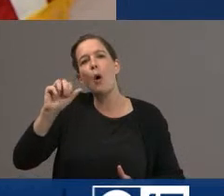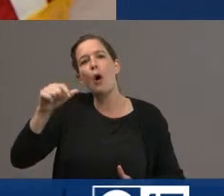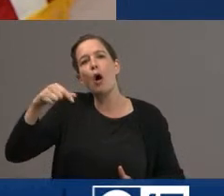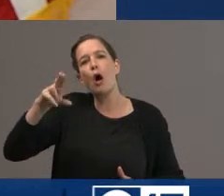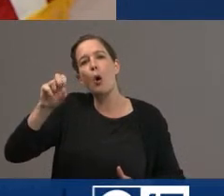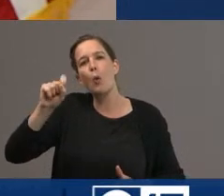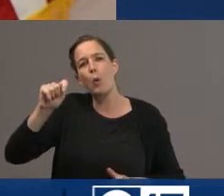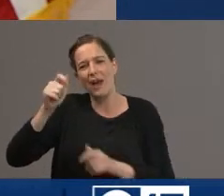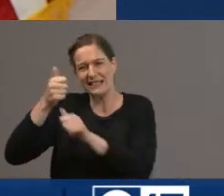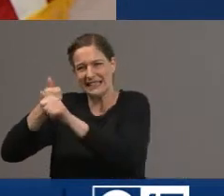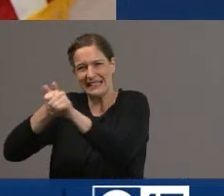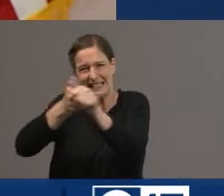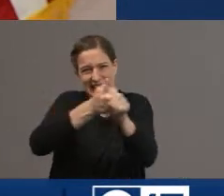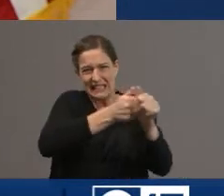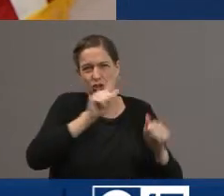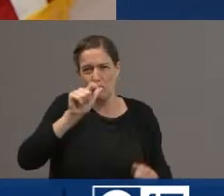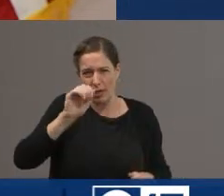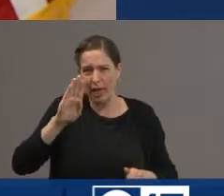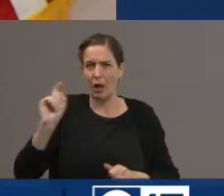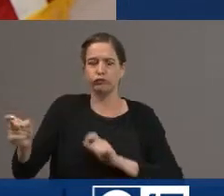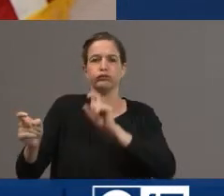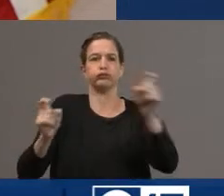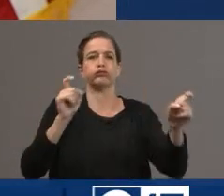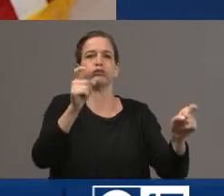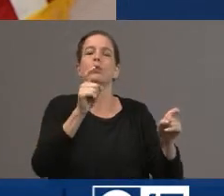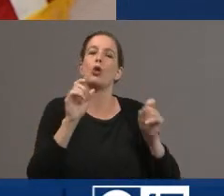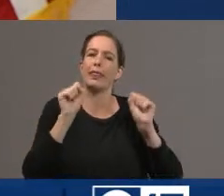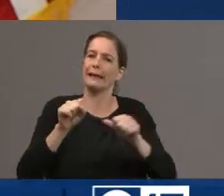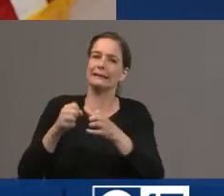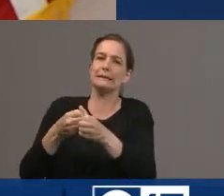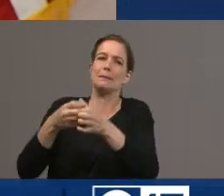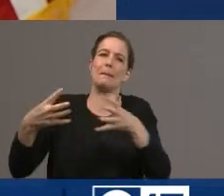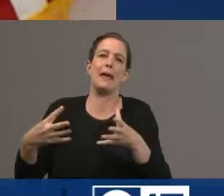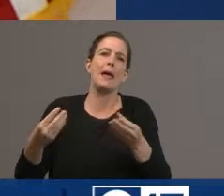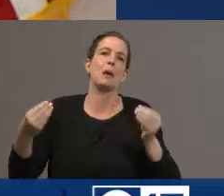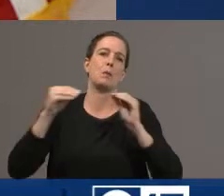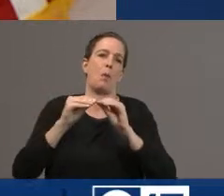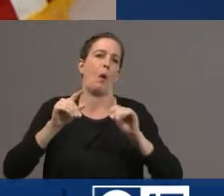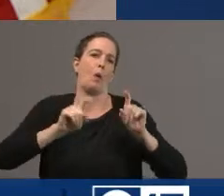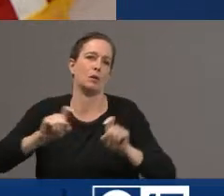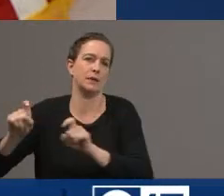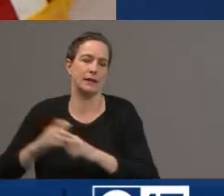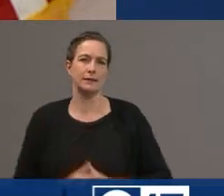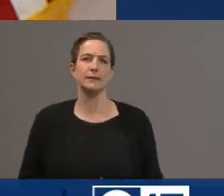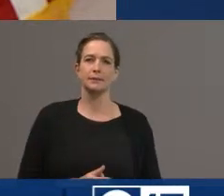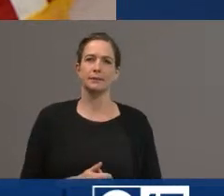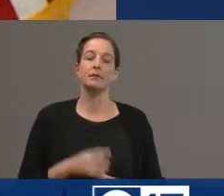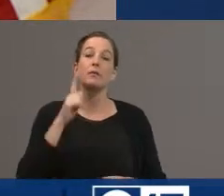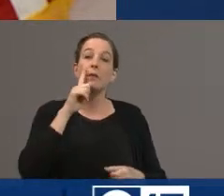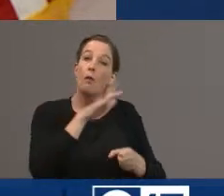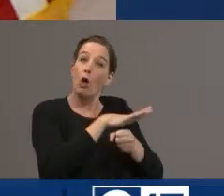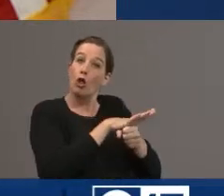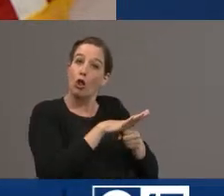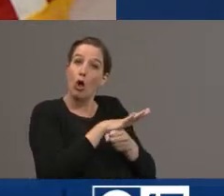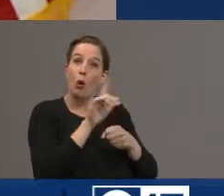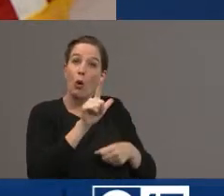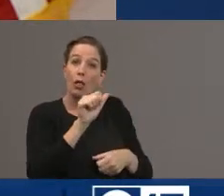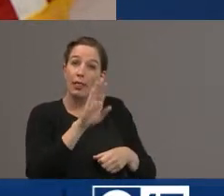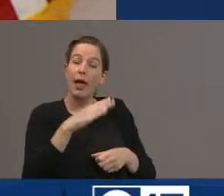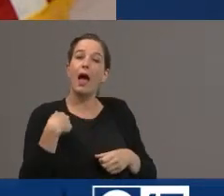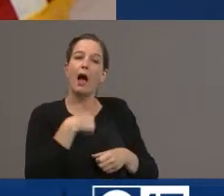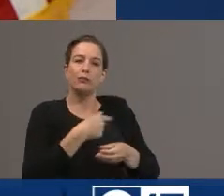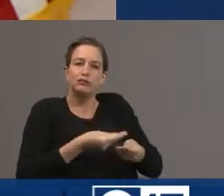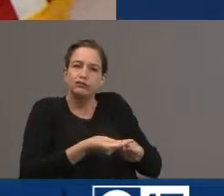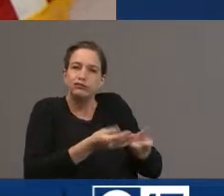COVID-19 testing. To our local health partners and laboratories, we've distributed now over 51,000